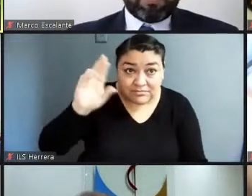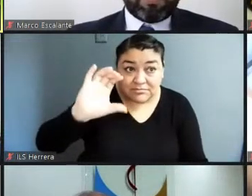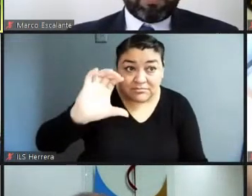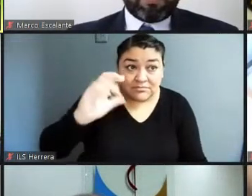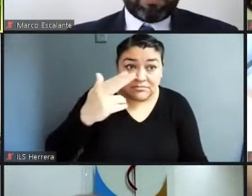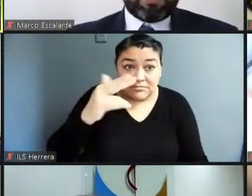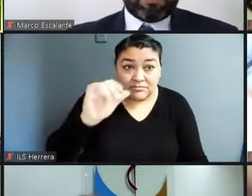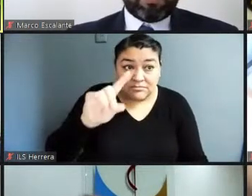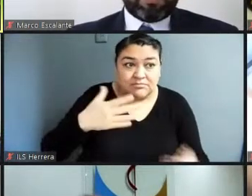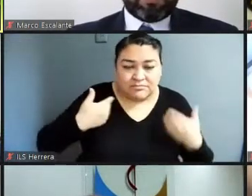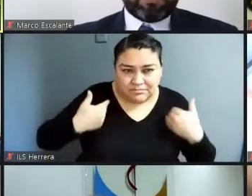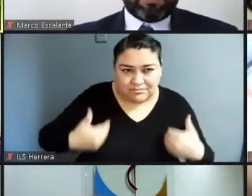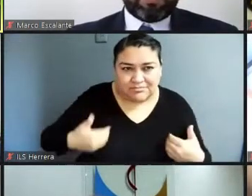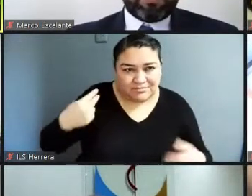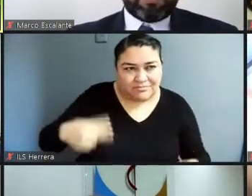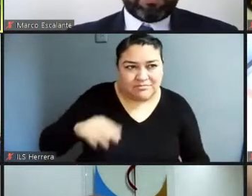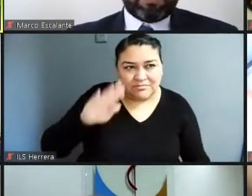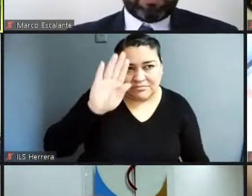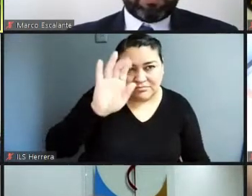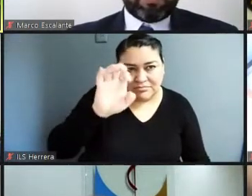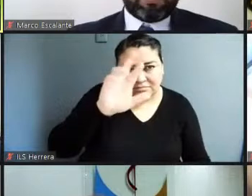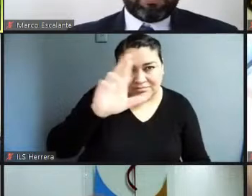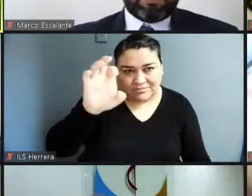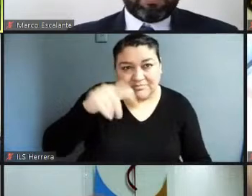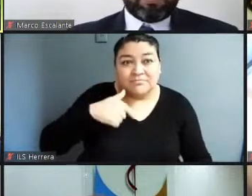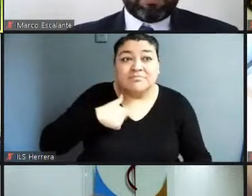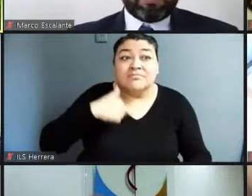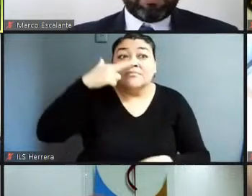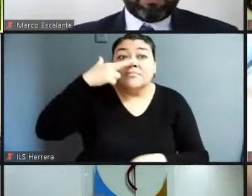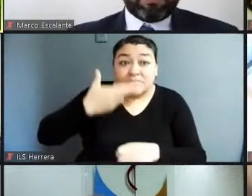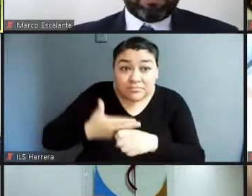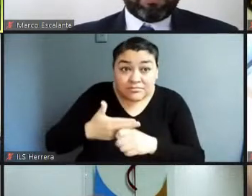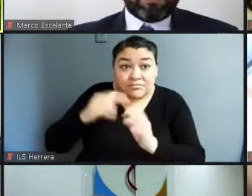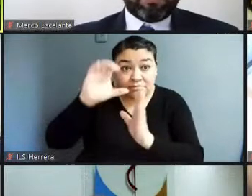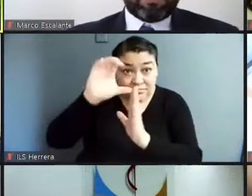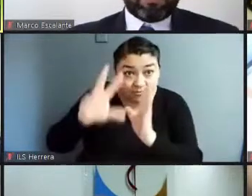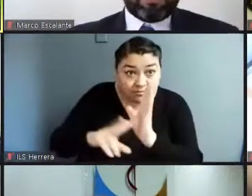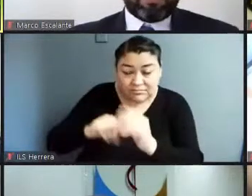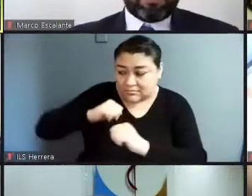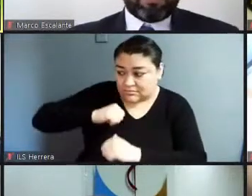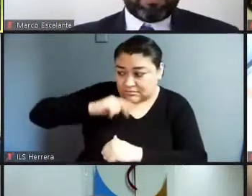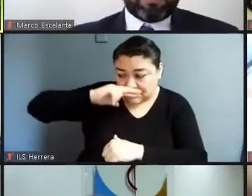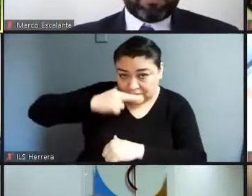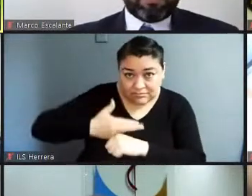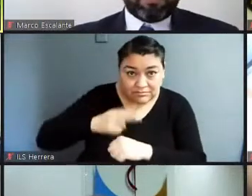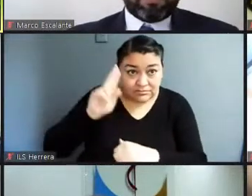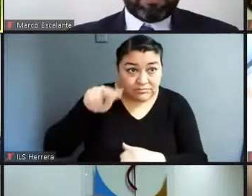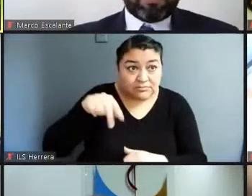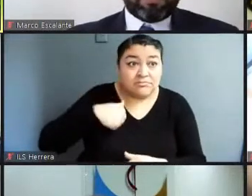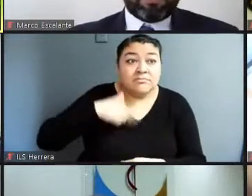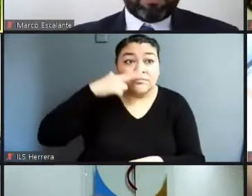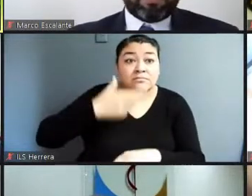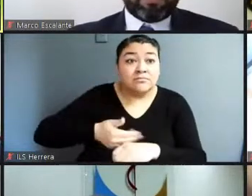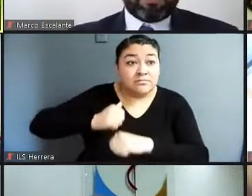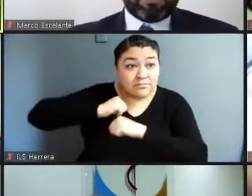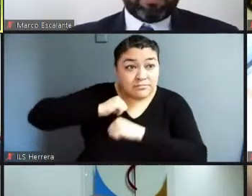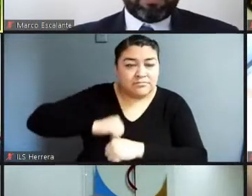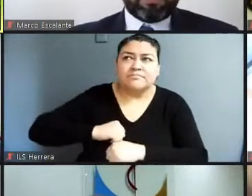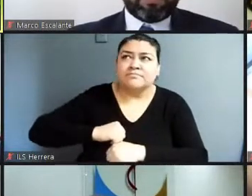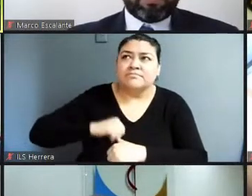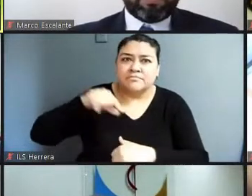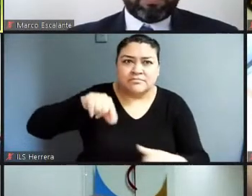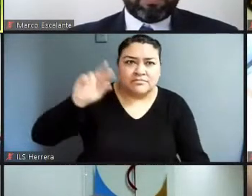Thank you very much, Dr. Chavez. This is Oscar Barrera, head of the unit for curriculum development and